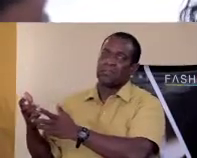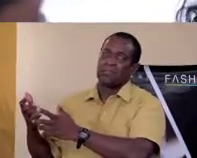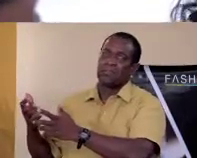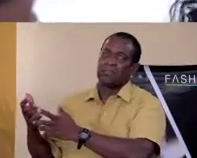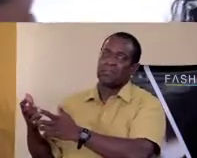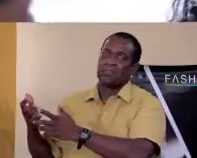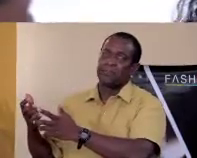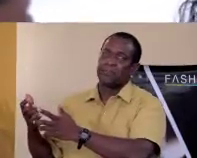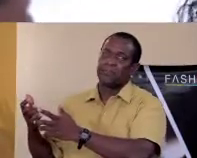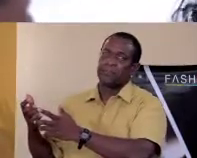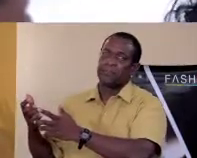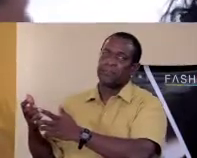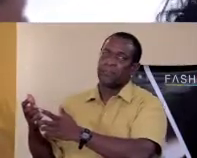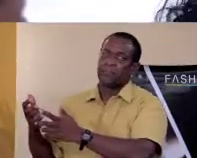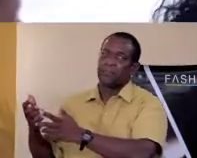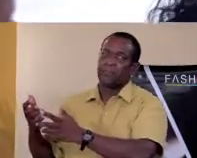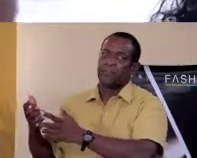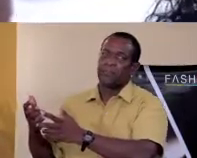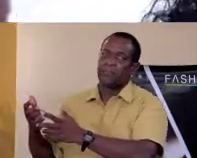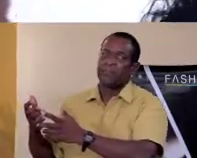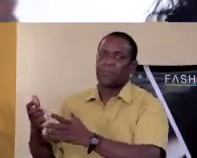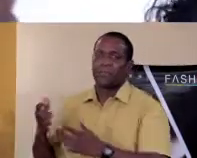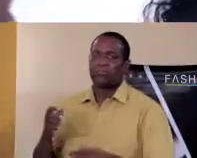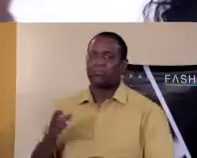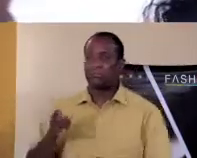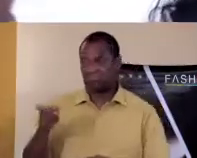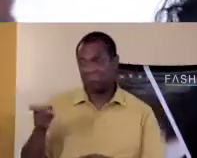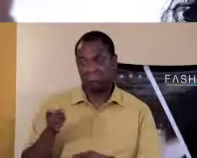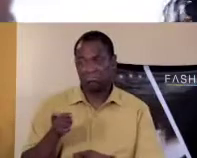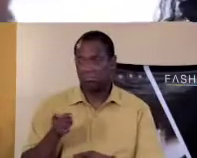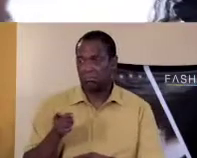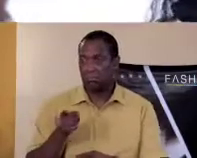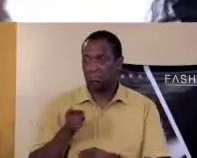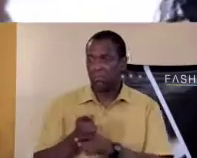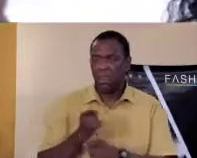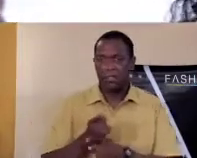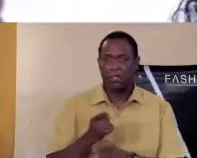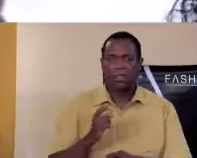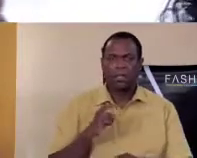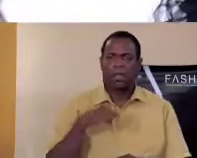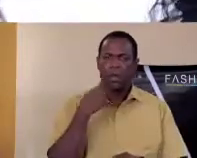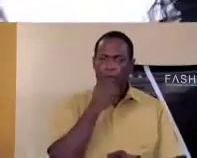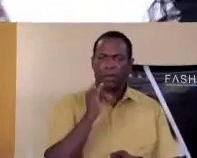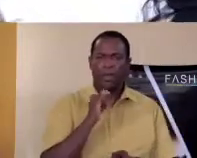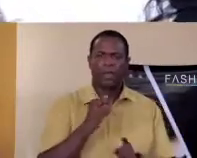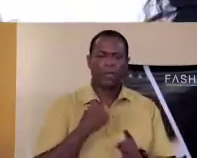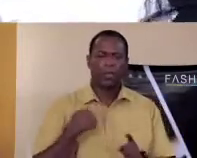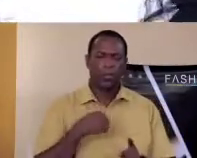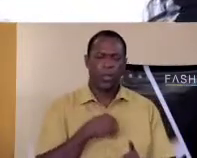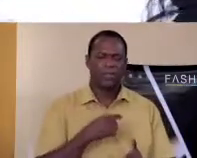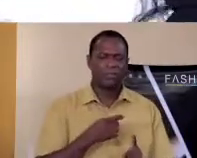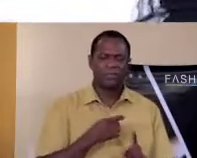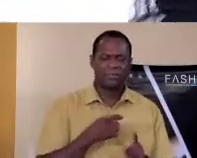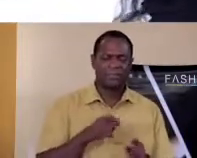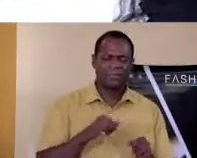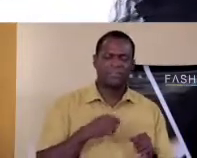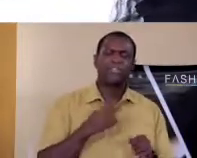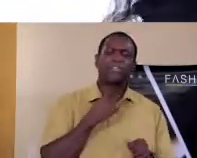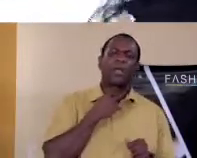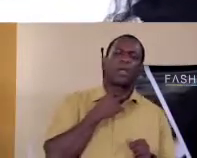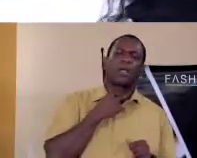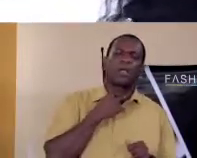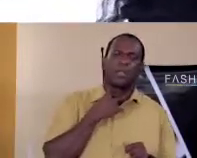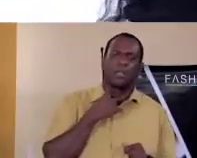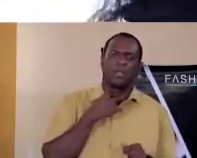the fact that we have come from that sort of colonial society where we are accustomed to just gravitating to what was the social norm.